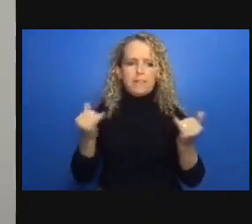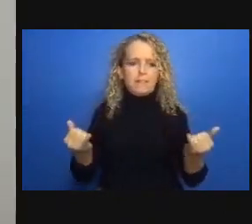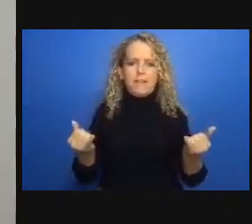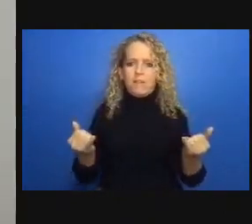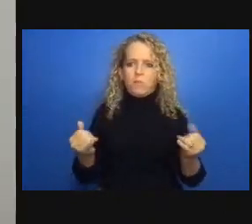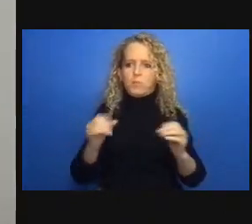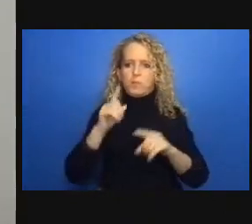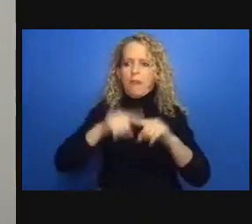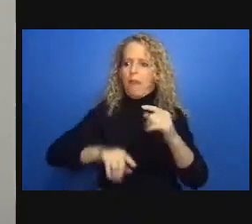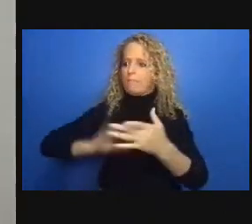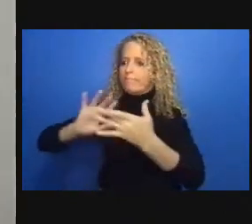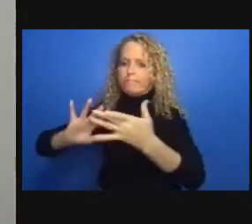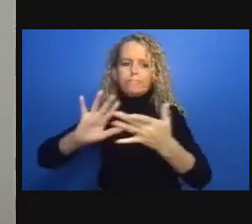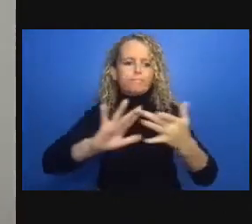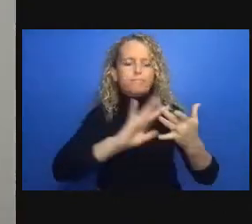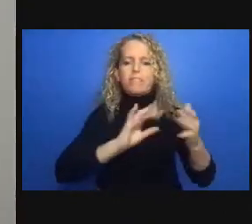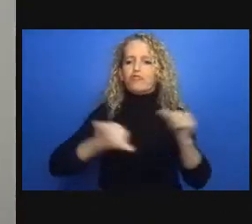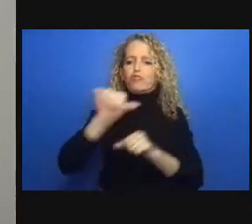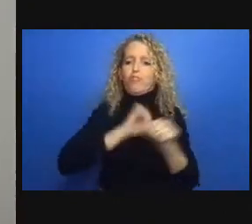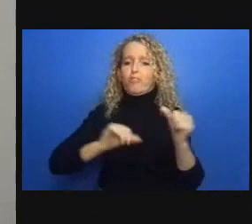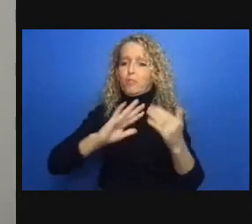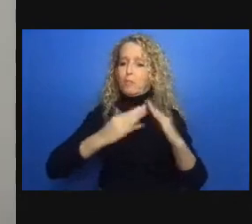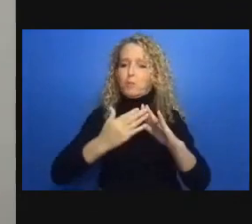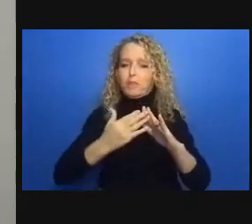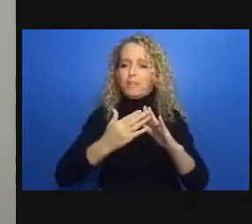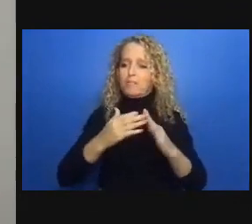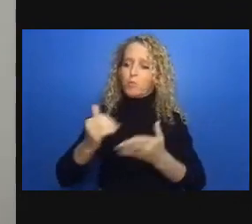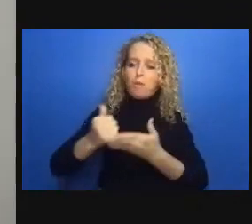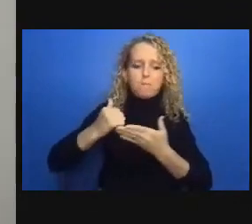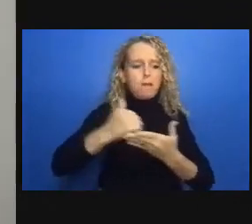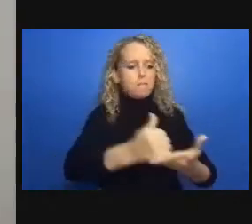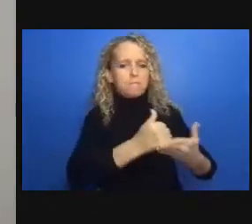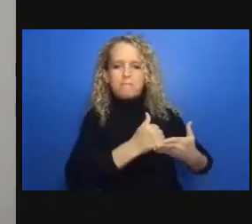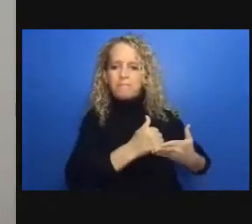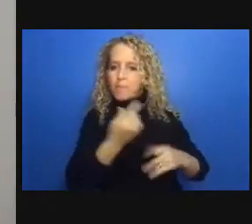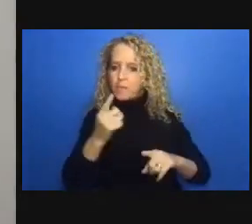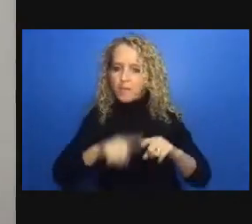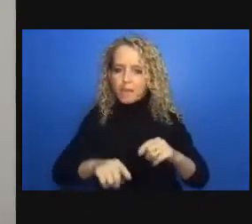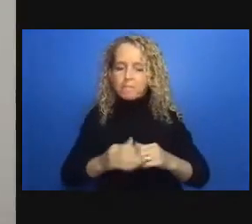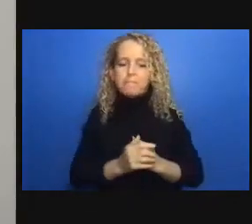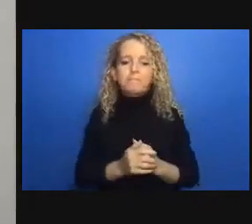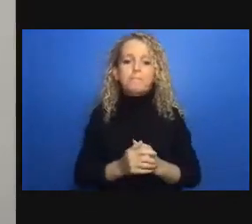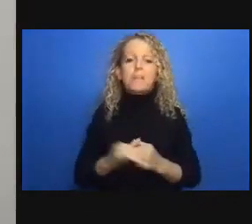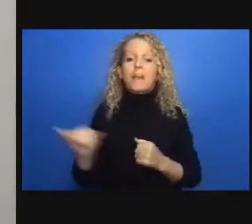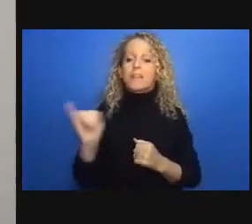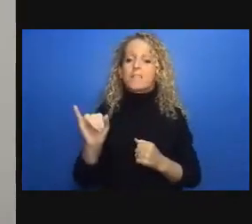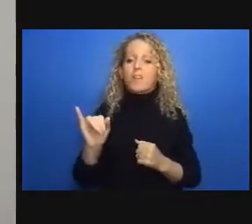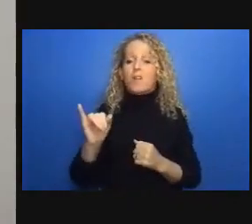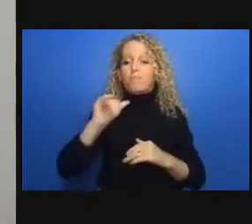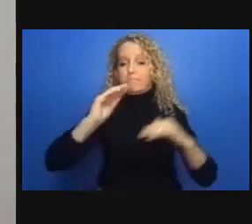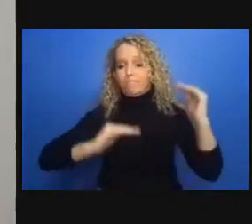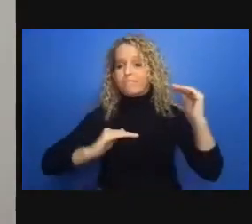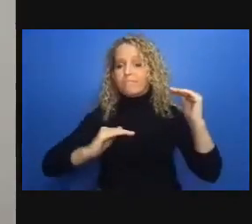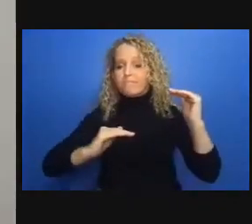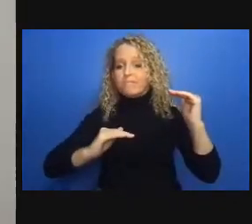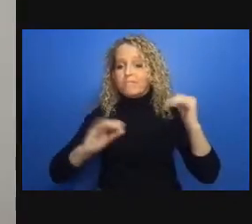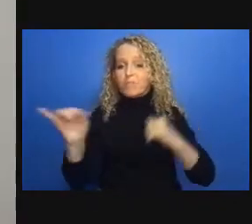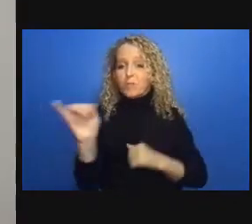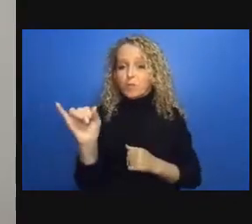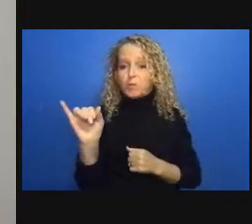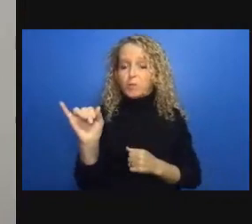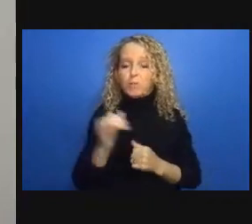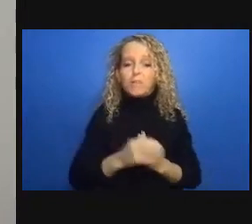them. Another issue that we will talk is how inequality was at play. You know, many people talked about how this was a